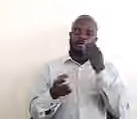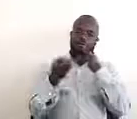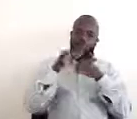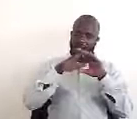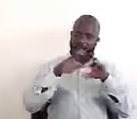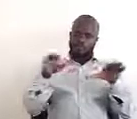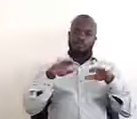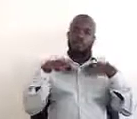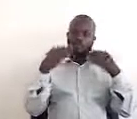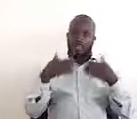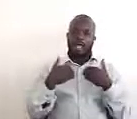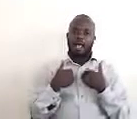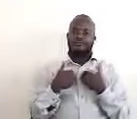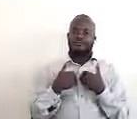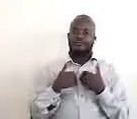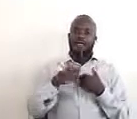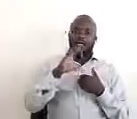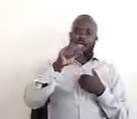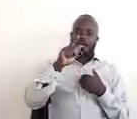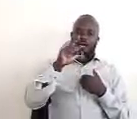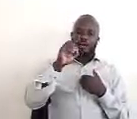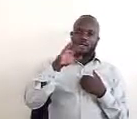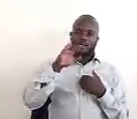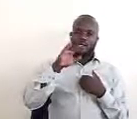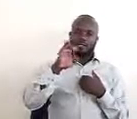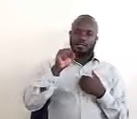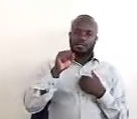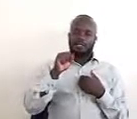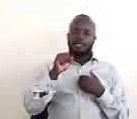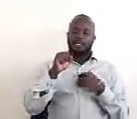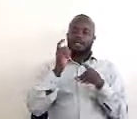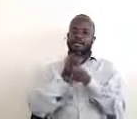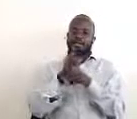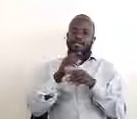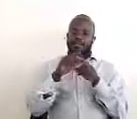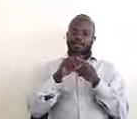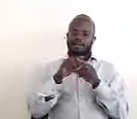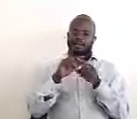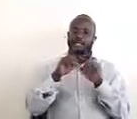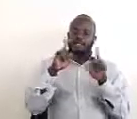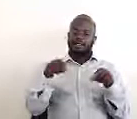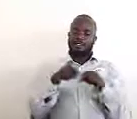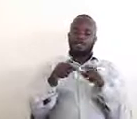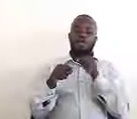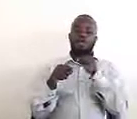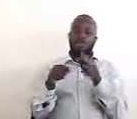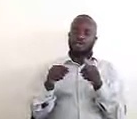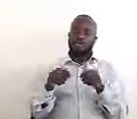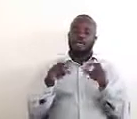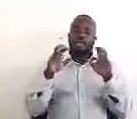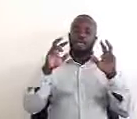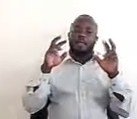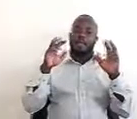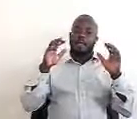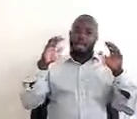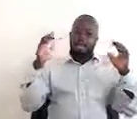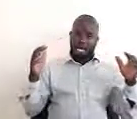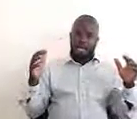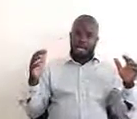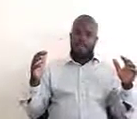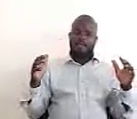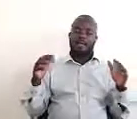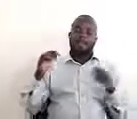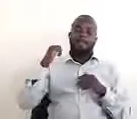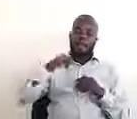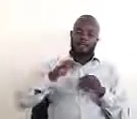The food labels often have calories by serving size, not by the entire bag,